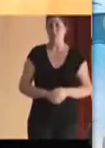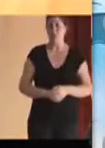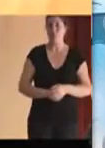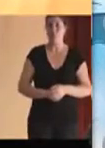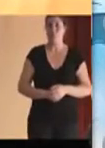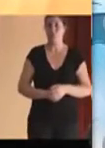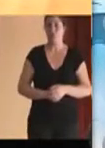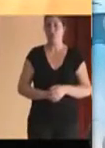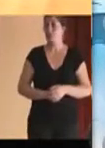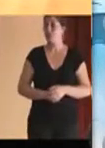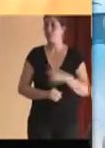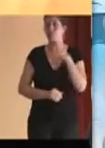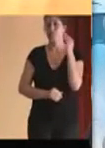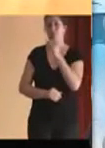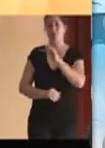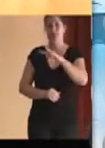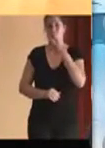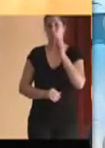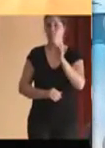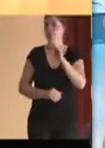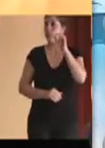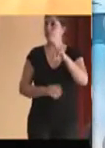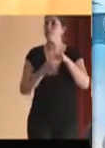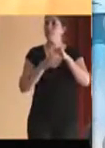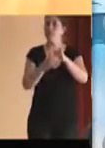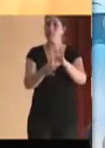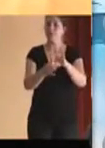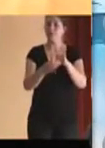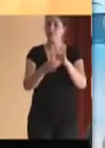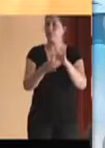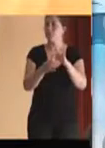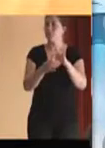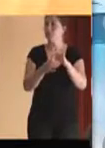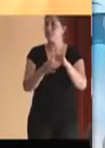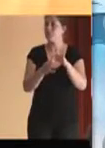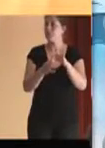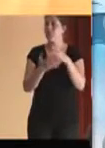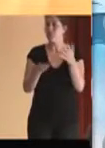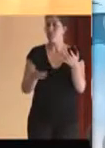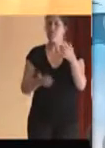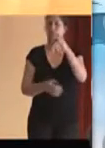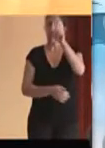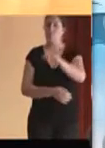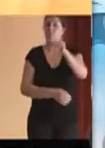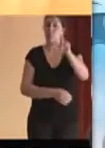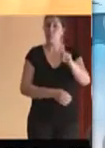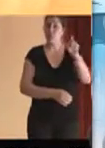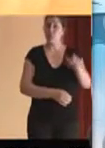manufacture this micro PC, making sure it's tailor-made. I have a question.